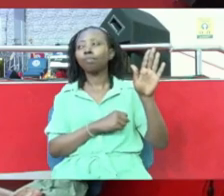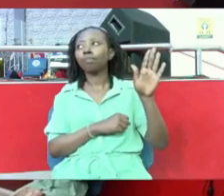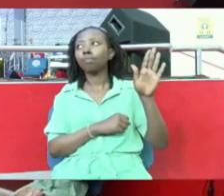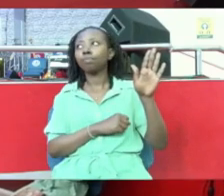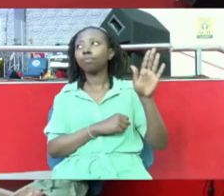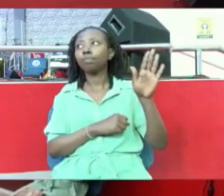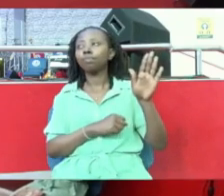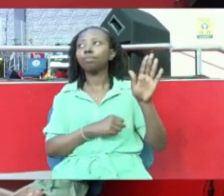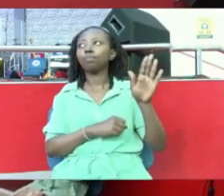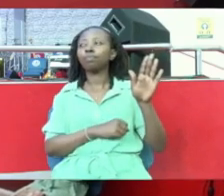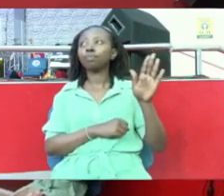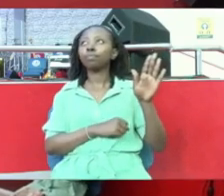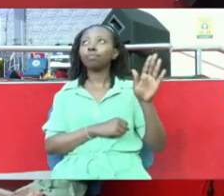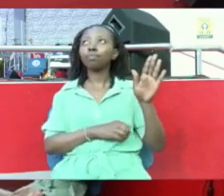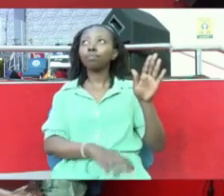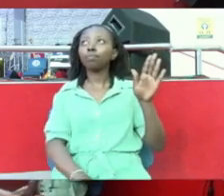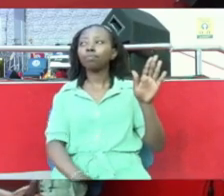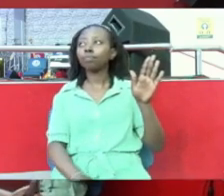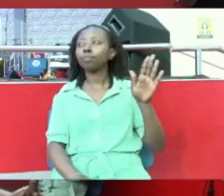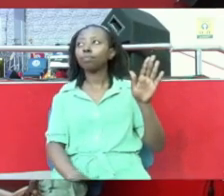We are